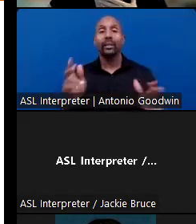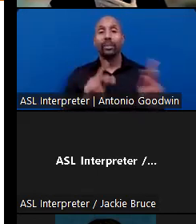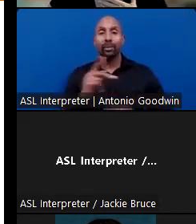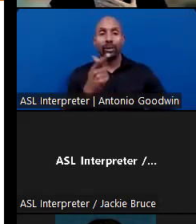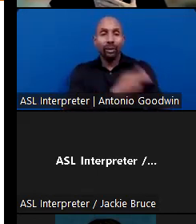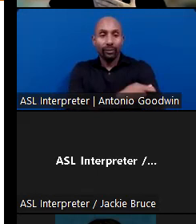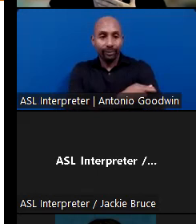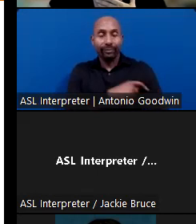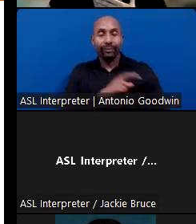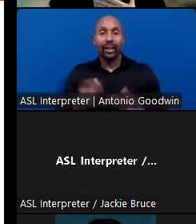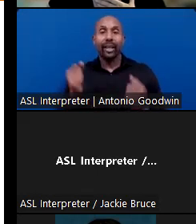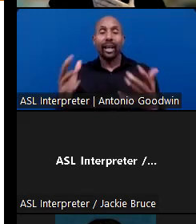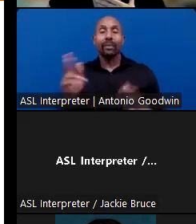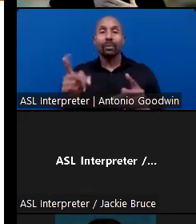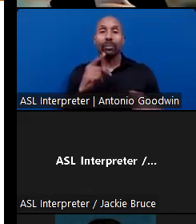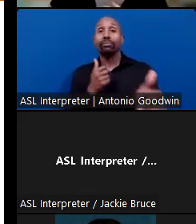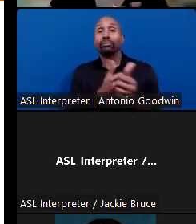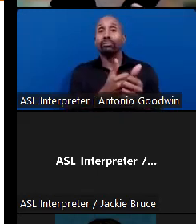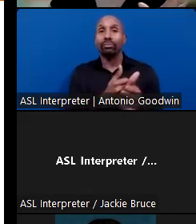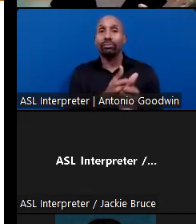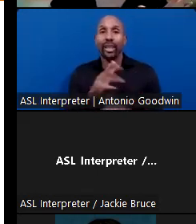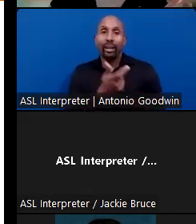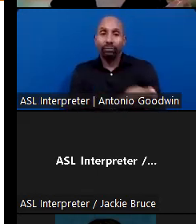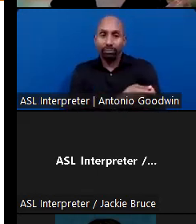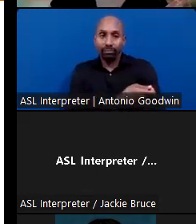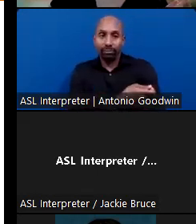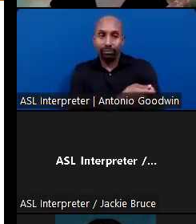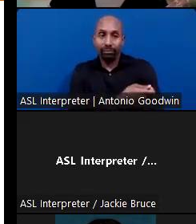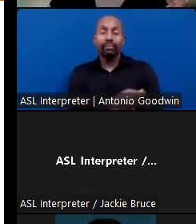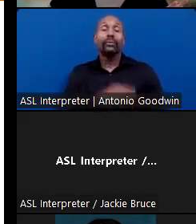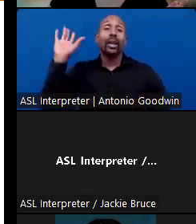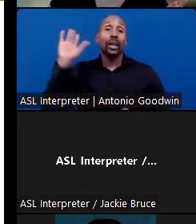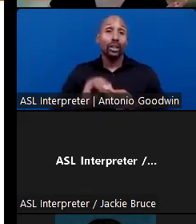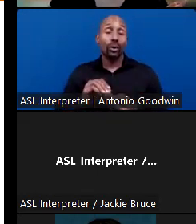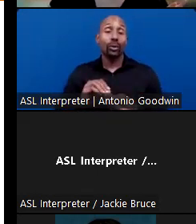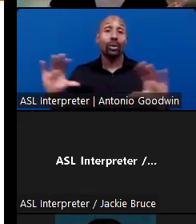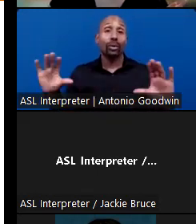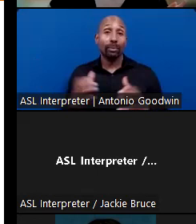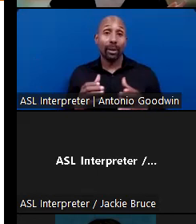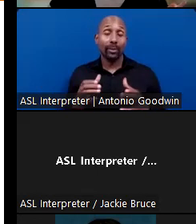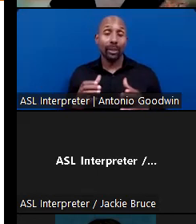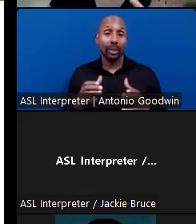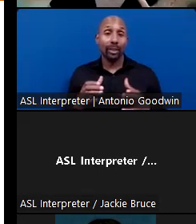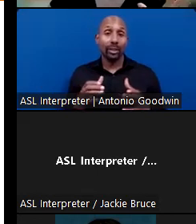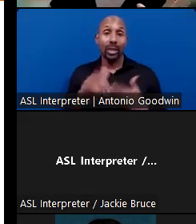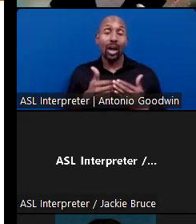up to date. So for the total population, all ages, we're about